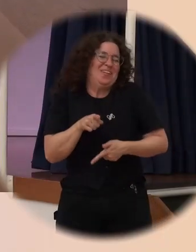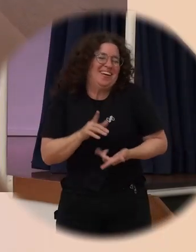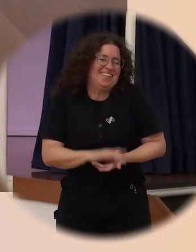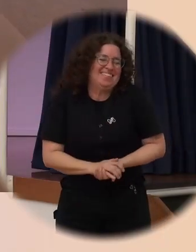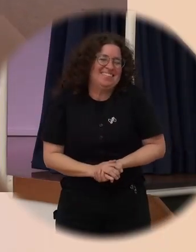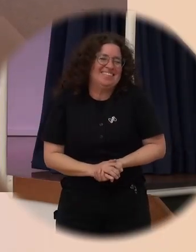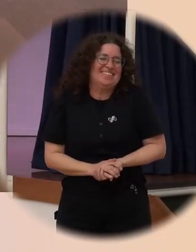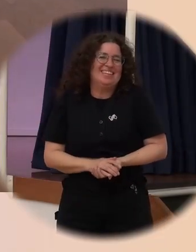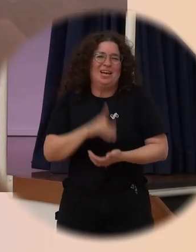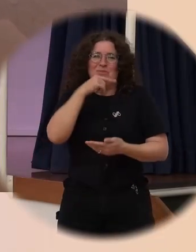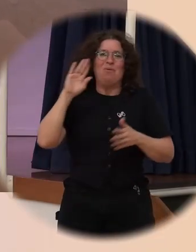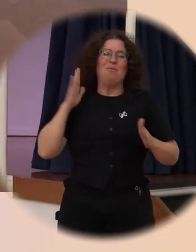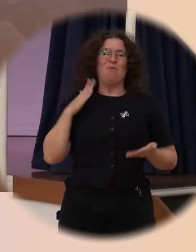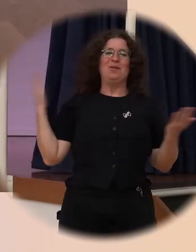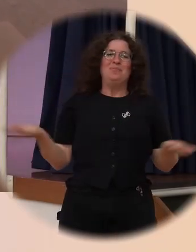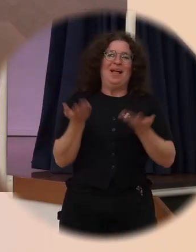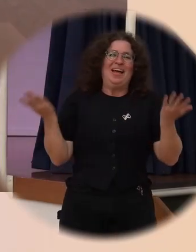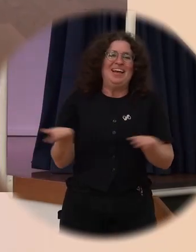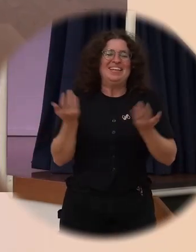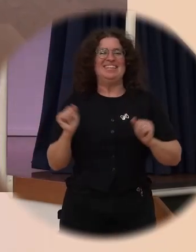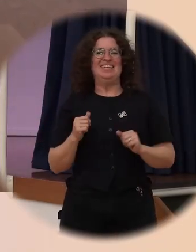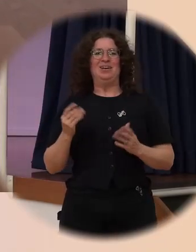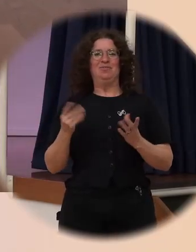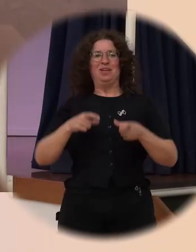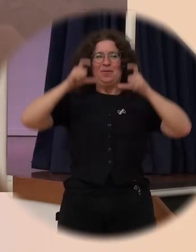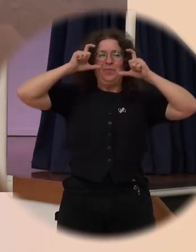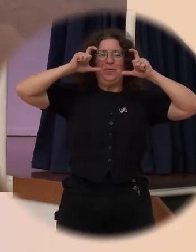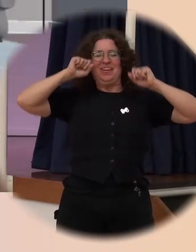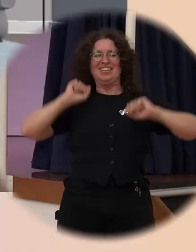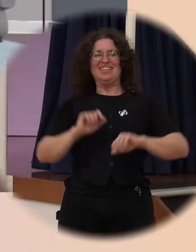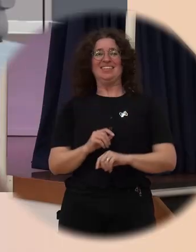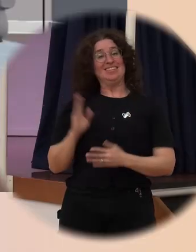who still want to play it, there's a VR setup right over